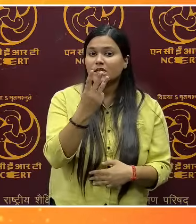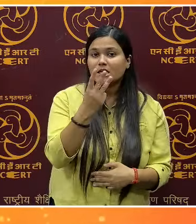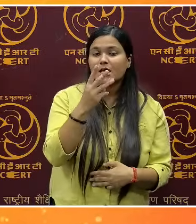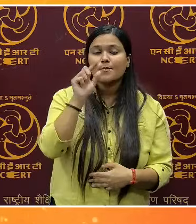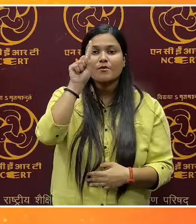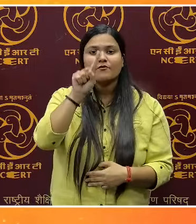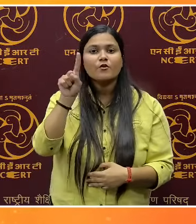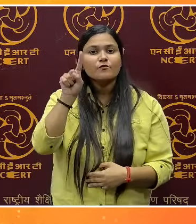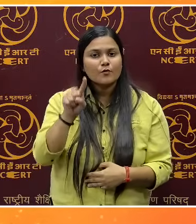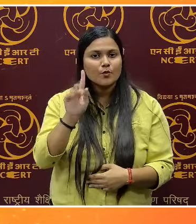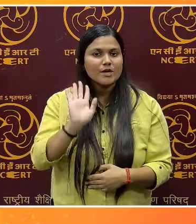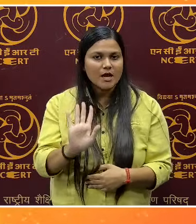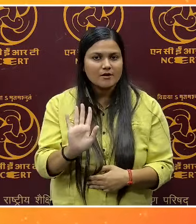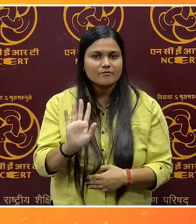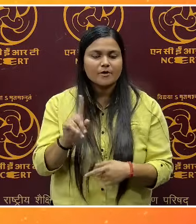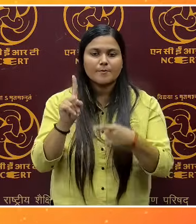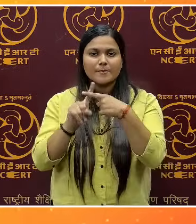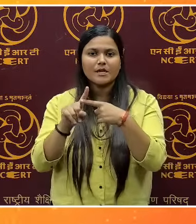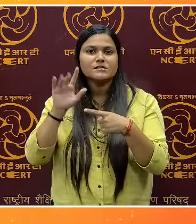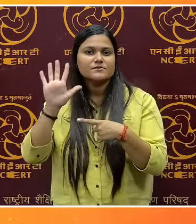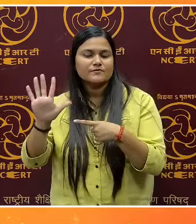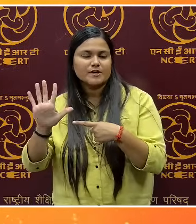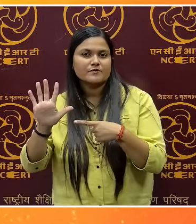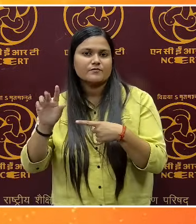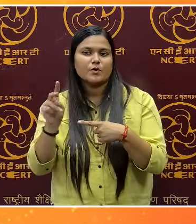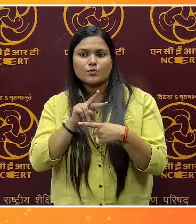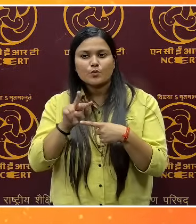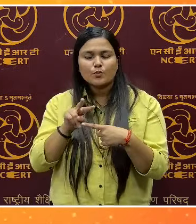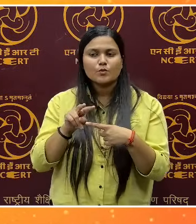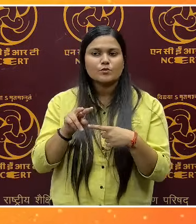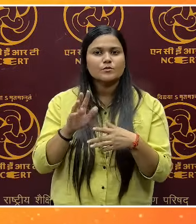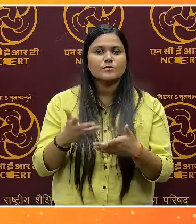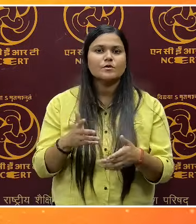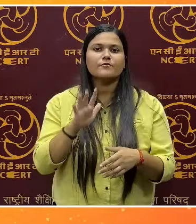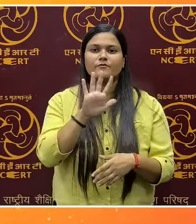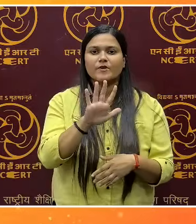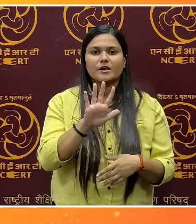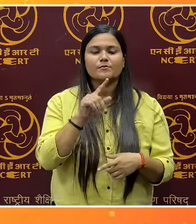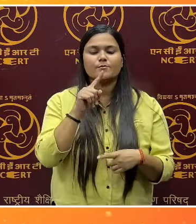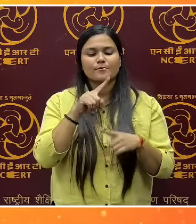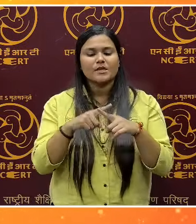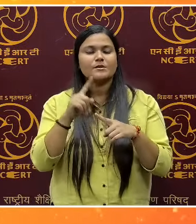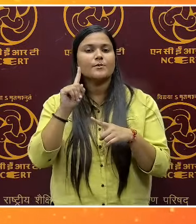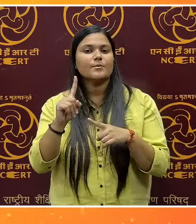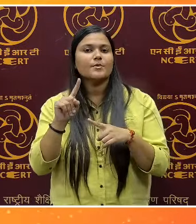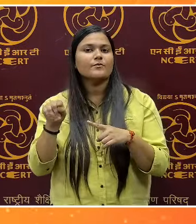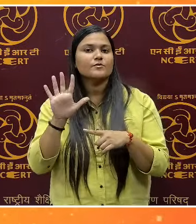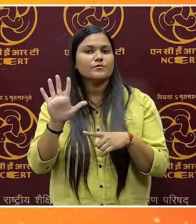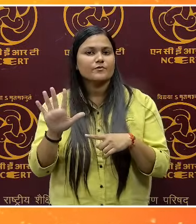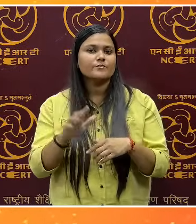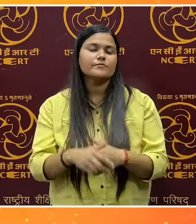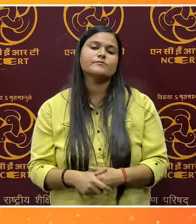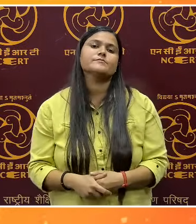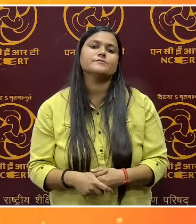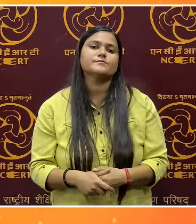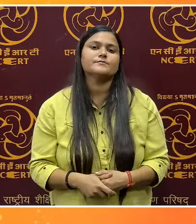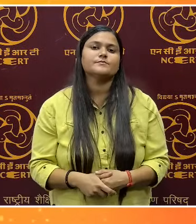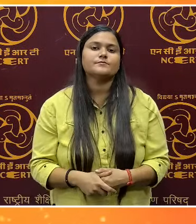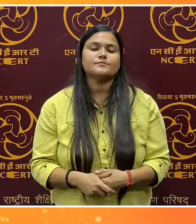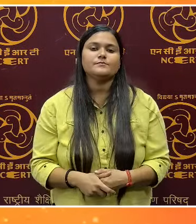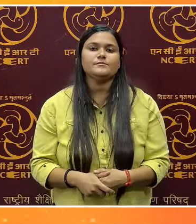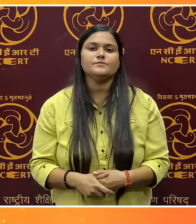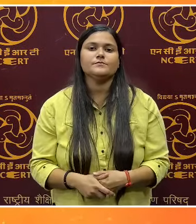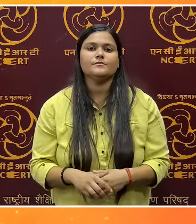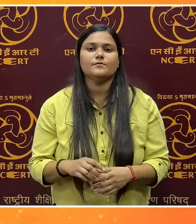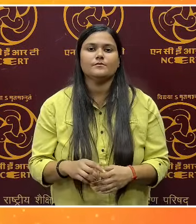540. 40. Here I know it is divisible by 5. So, 5 ones are 5. 4 is not available for us to divide with 5.